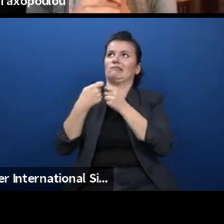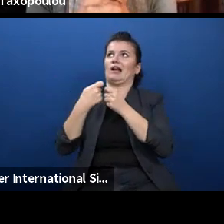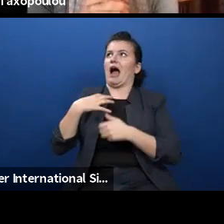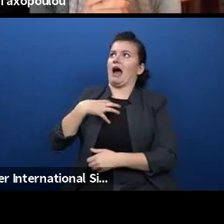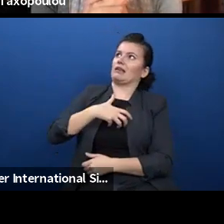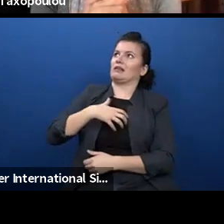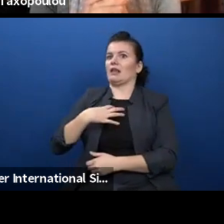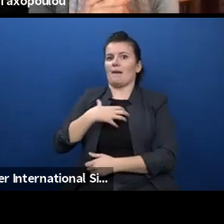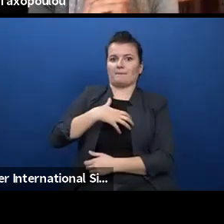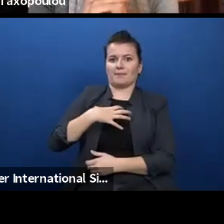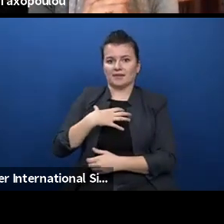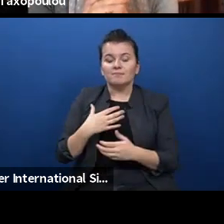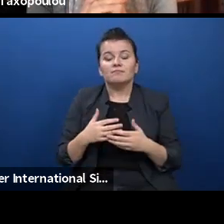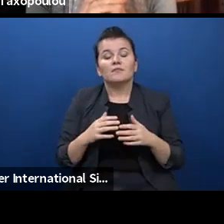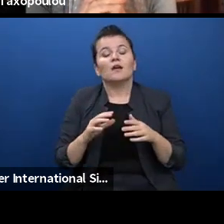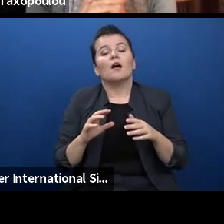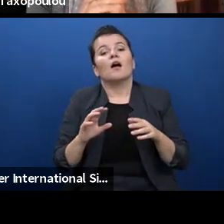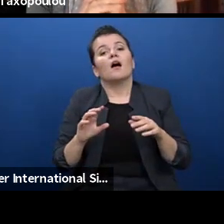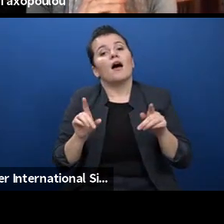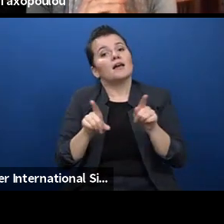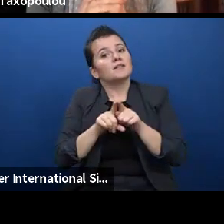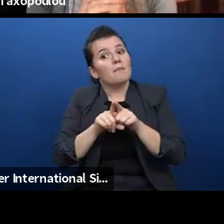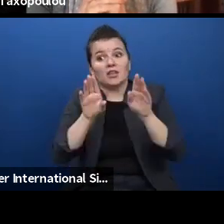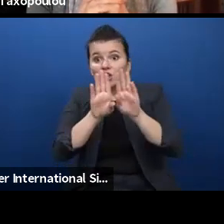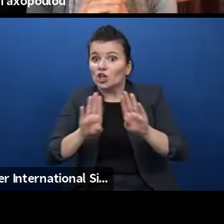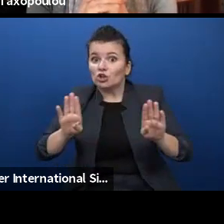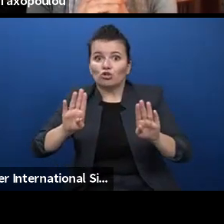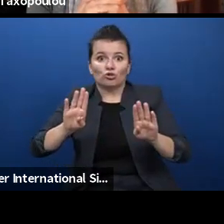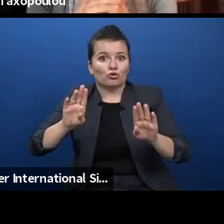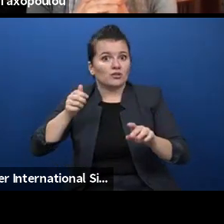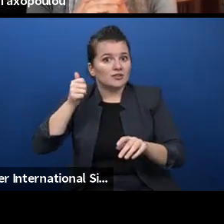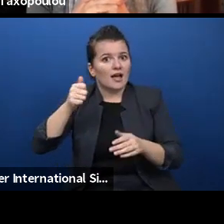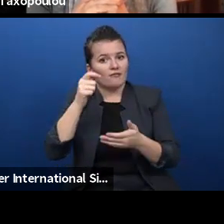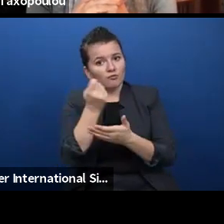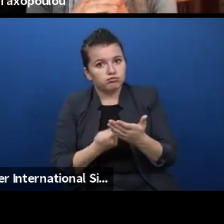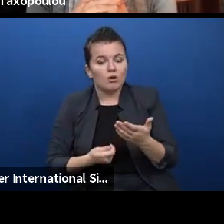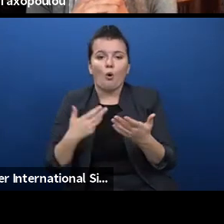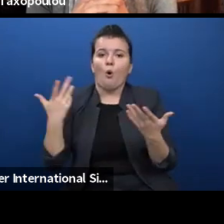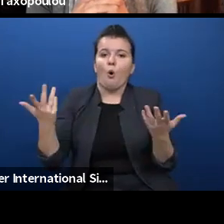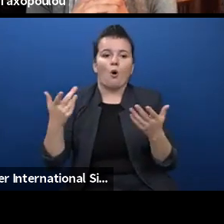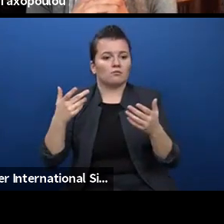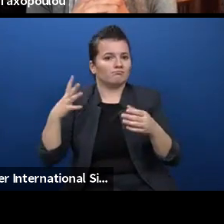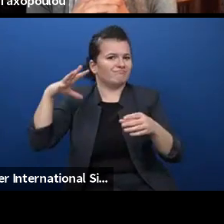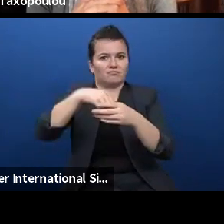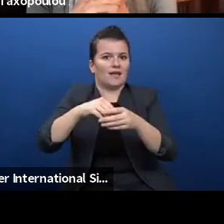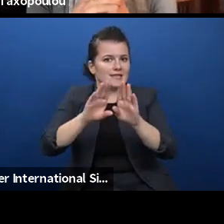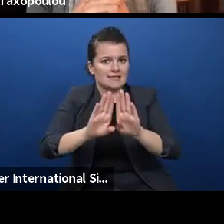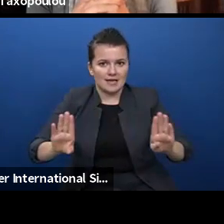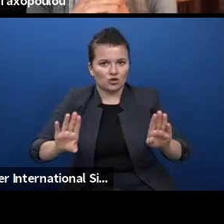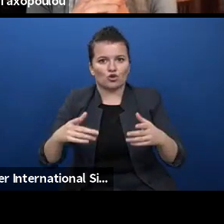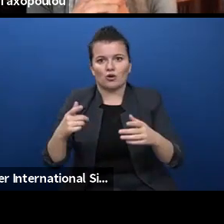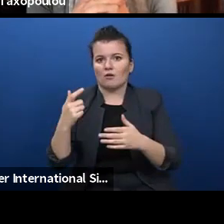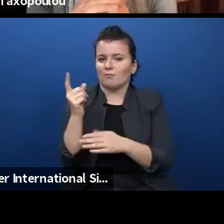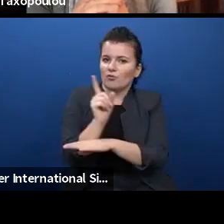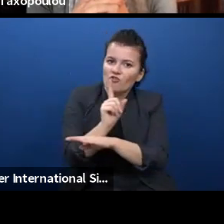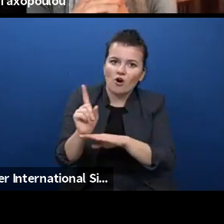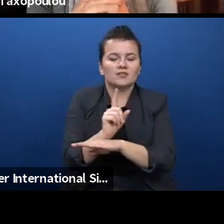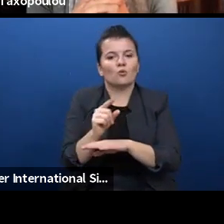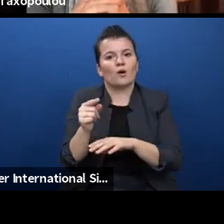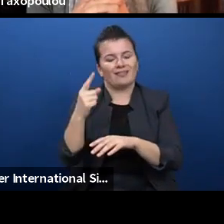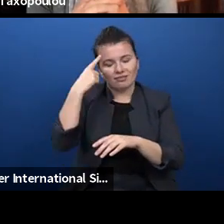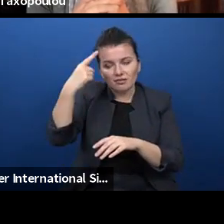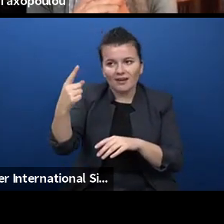we encourage theatre makers and other cultural practitioners to incorporate climate change into their work in all